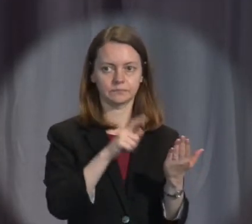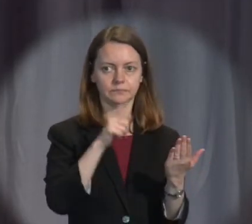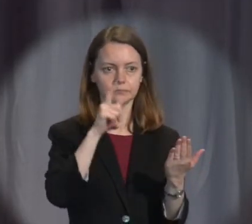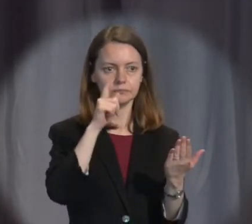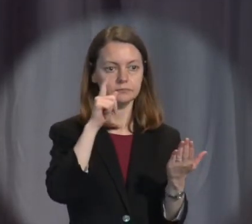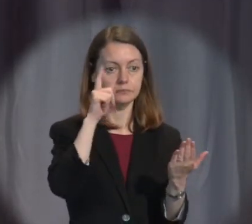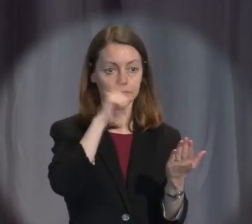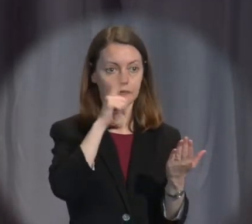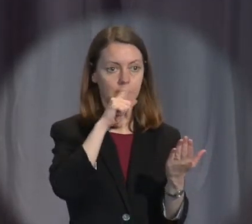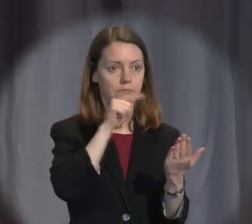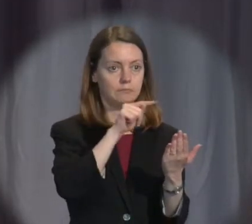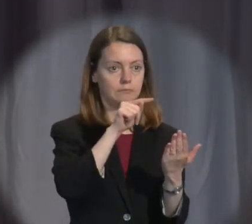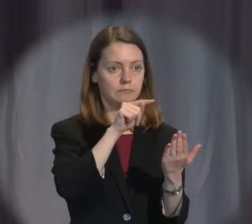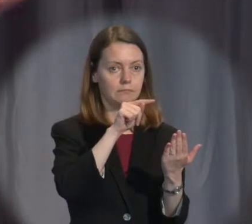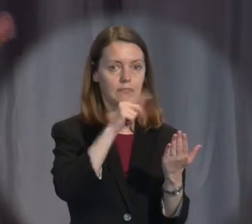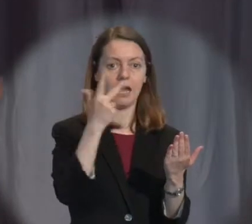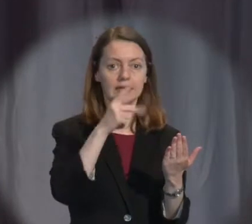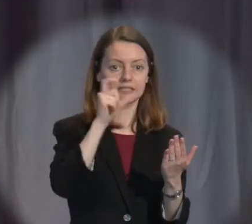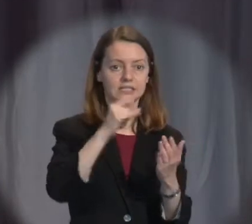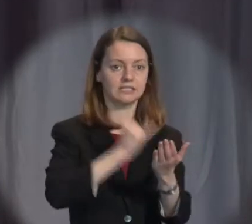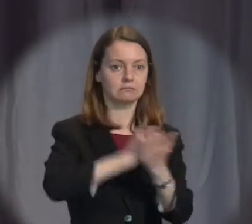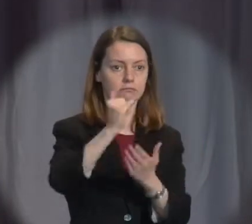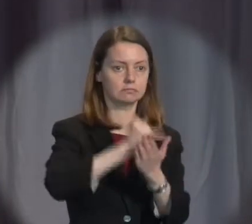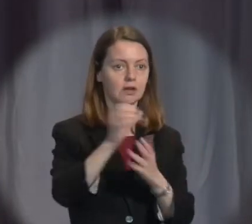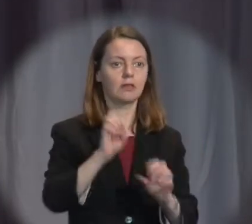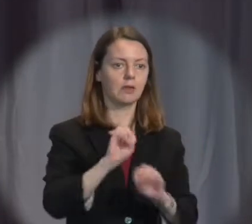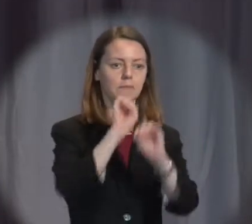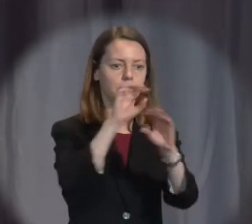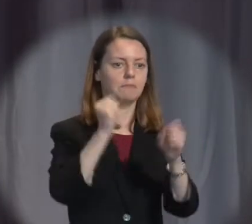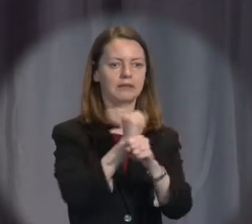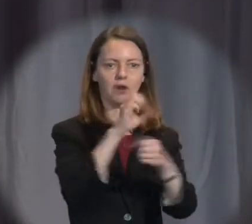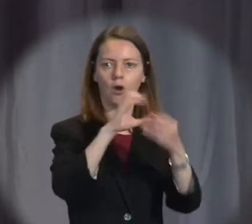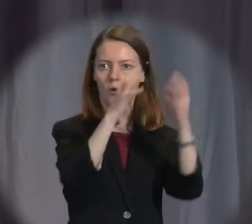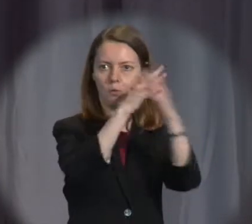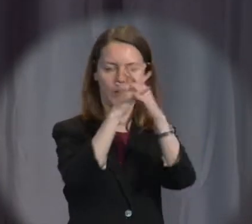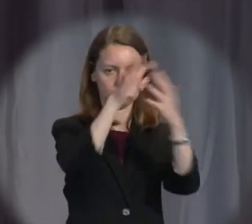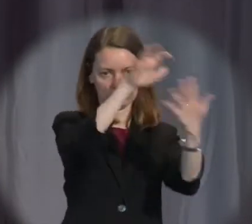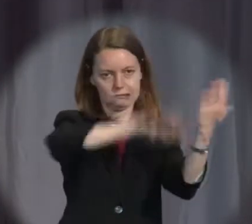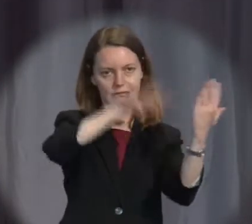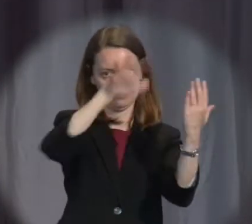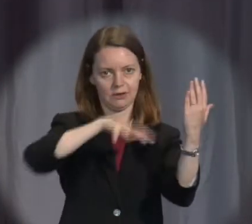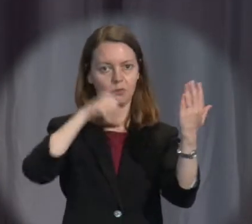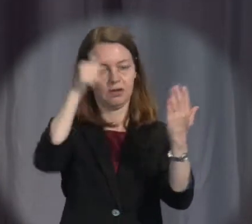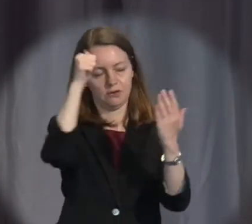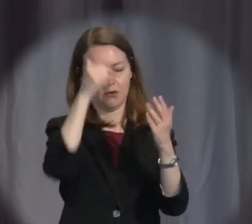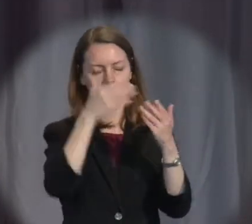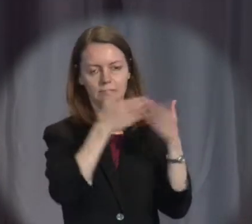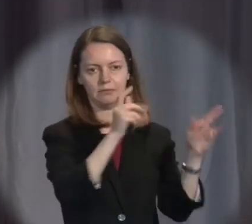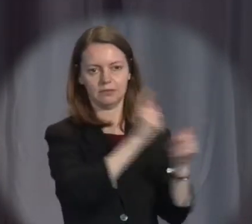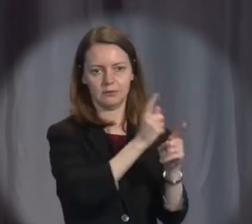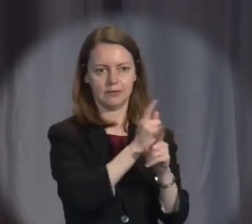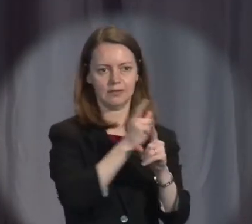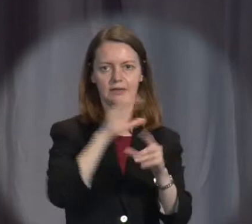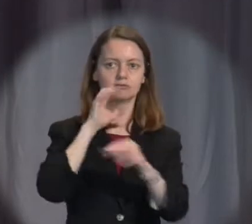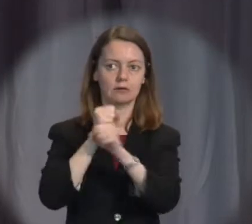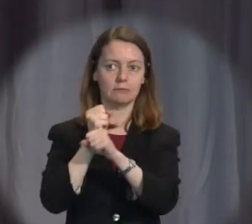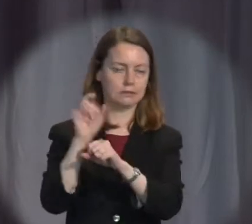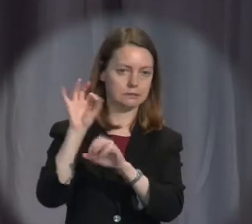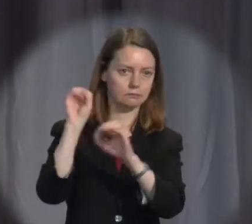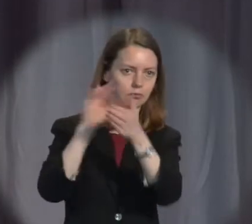to have them in the public arena, so they gathered them together and put them up on the website. So we do know a little bit about what the public had to say, but nonetheless,